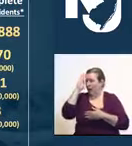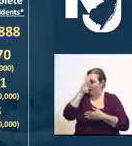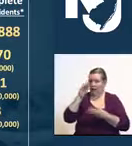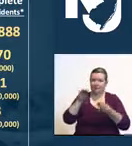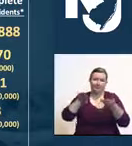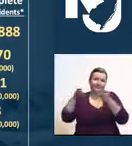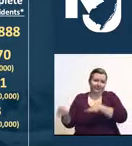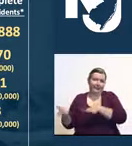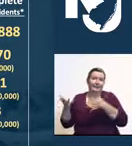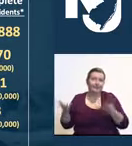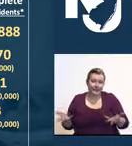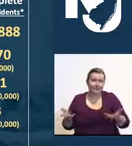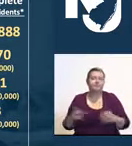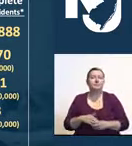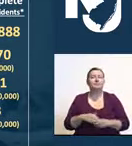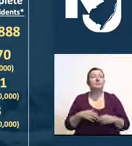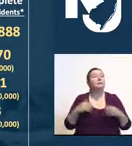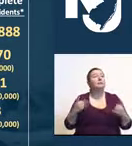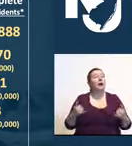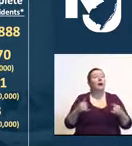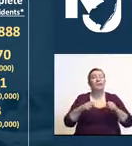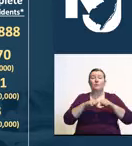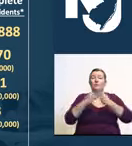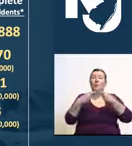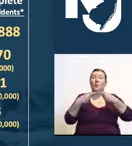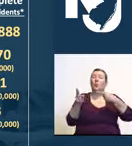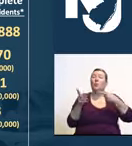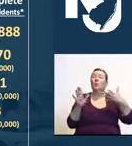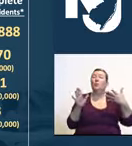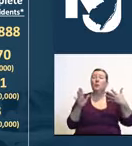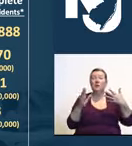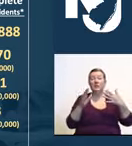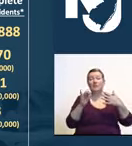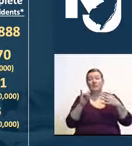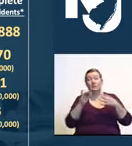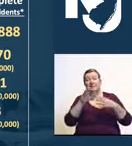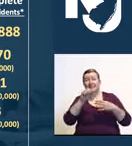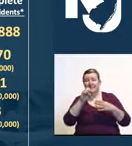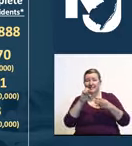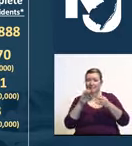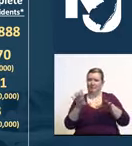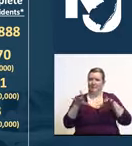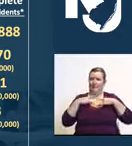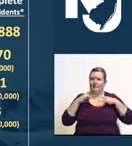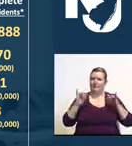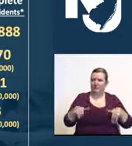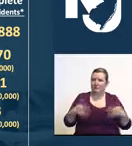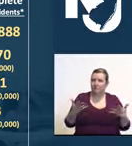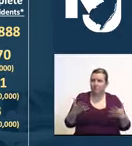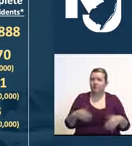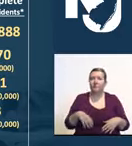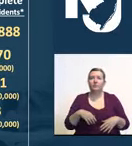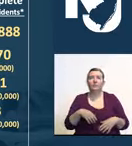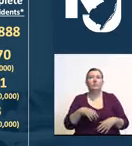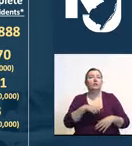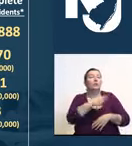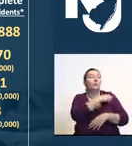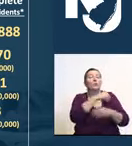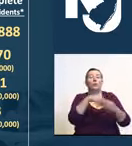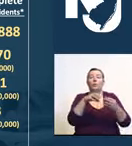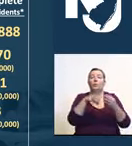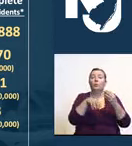on breakthrough infections, we see firsthand how those who have gotten their boosters have infection,